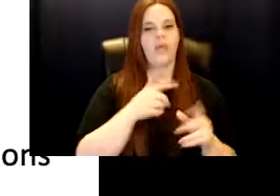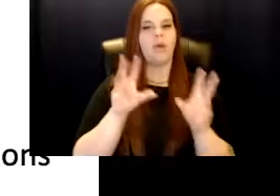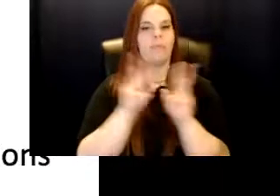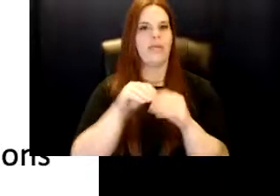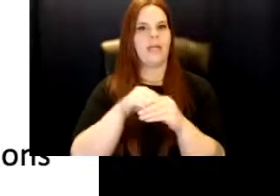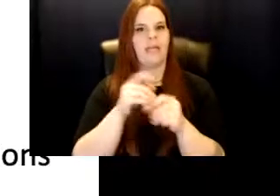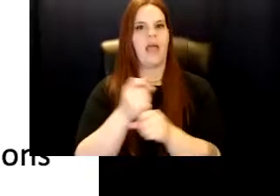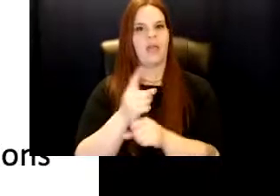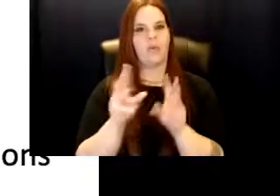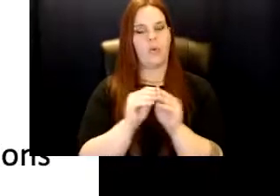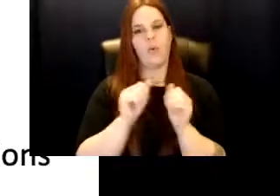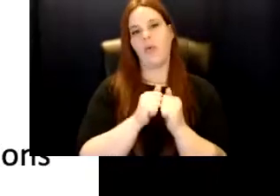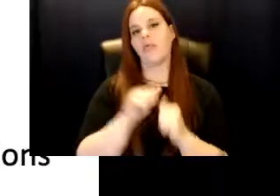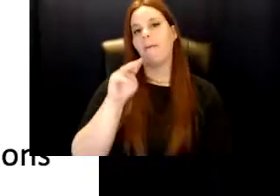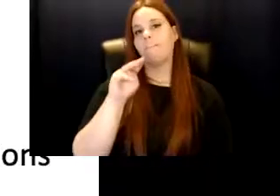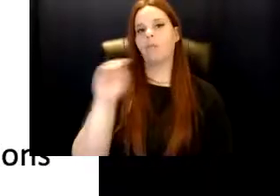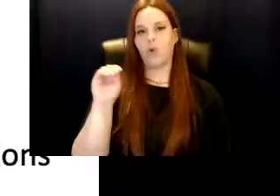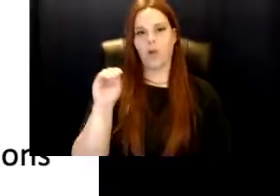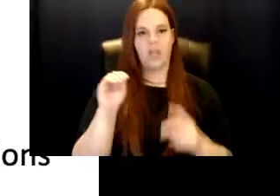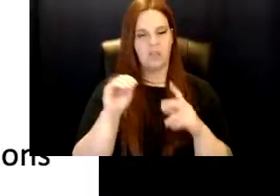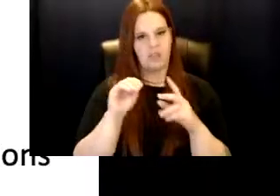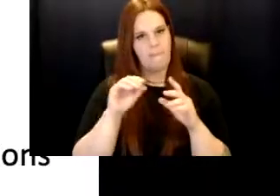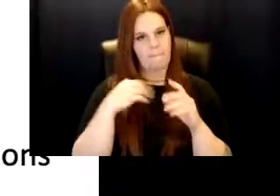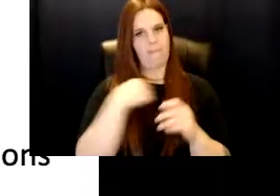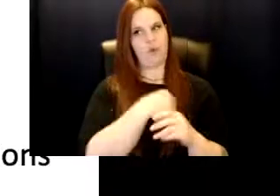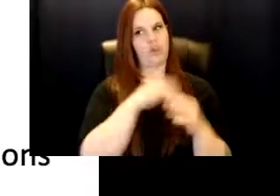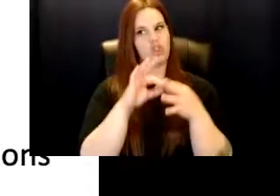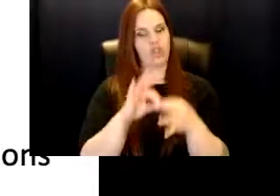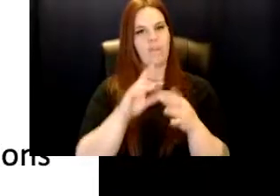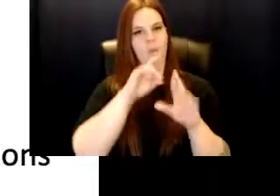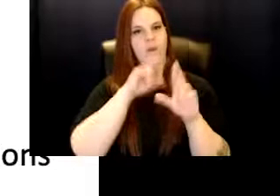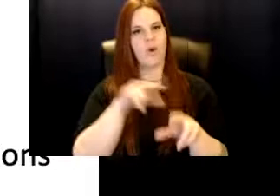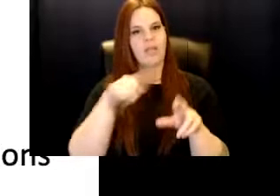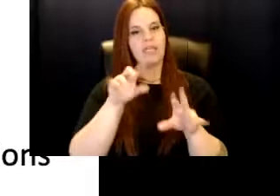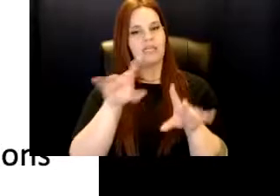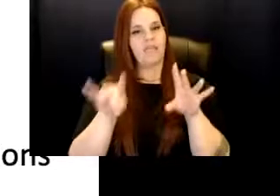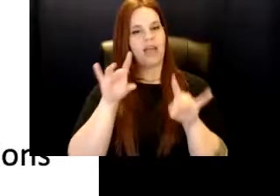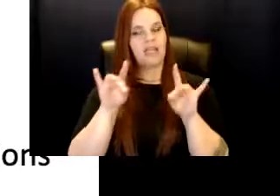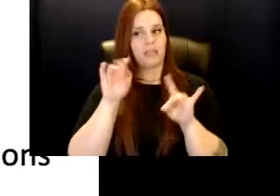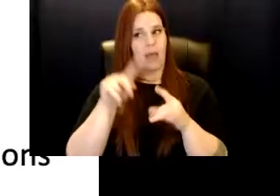the Missouri membership and reported these findings back to them, their own